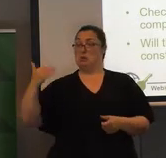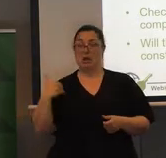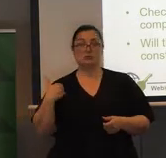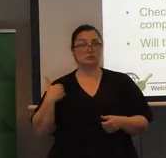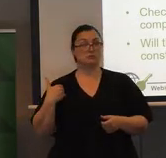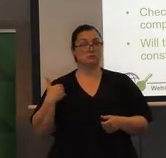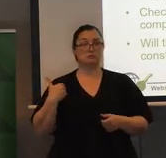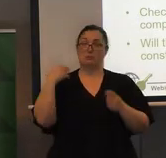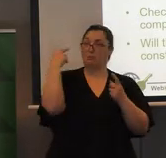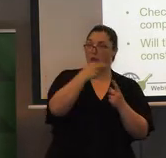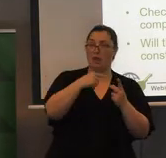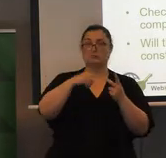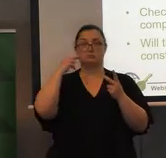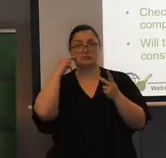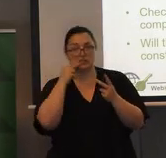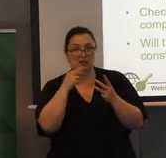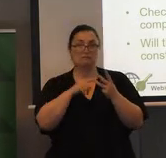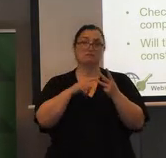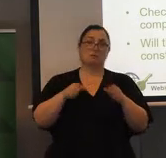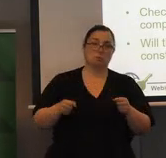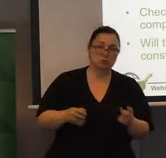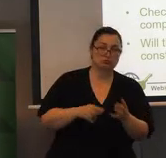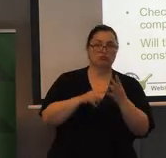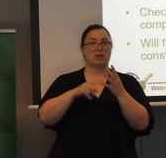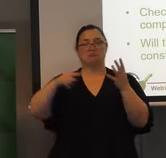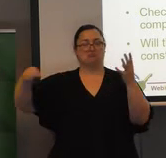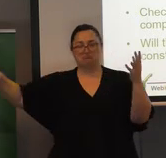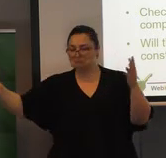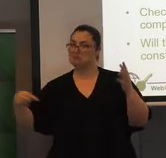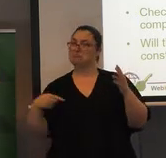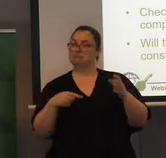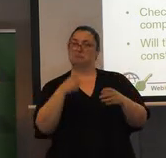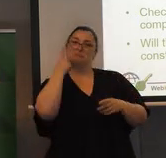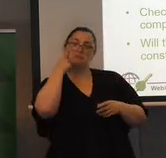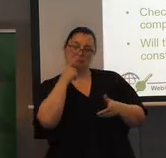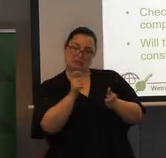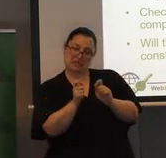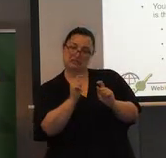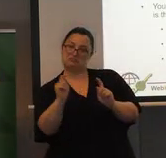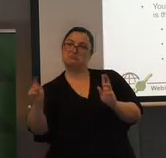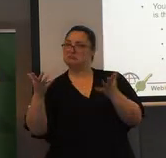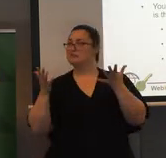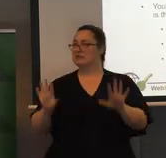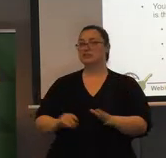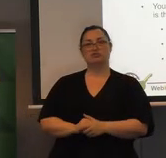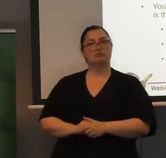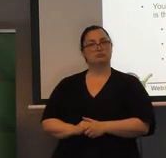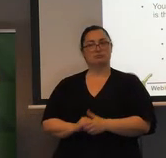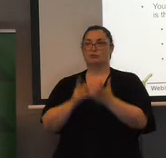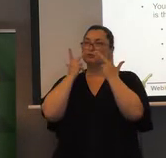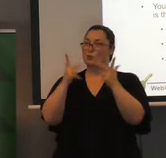this verified that this is accessible. Wouldn't that tell a lot to your customer about how you value